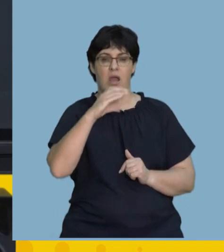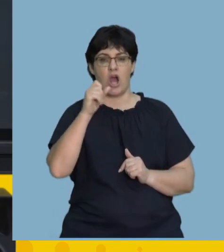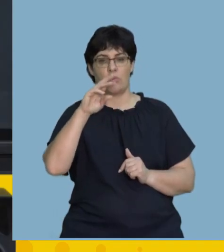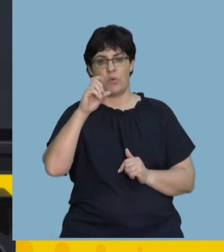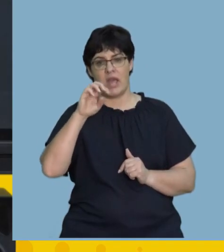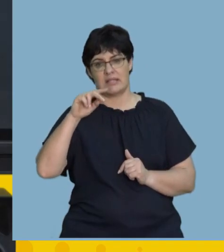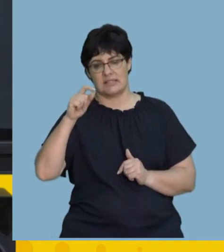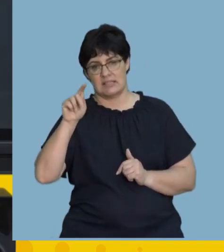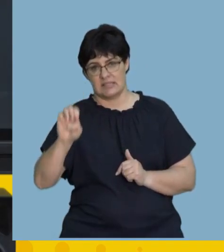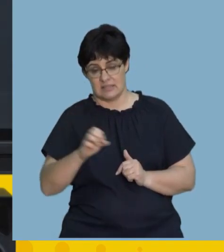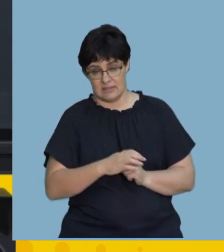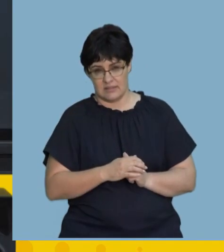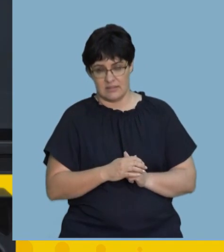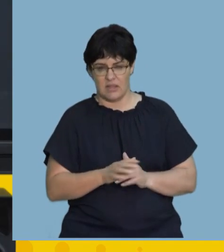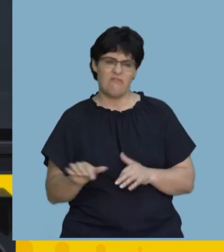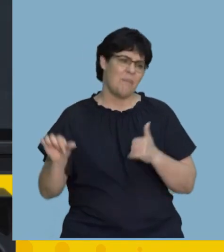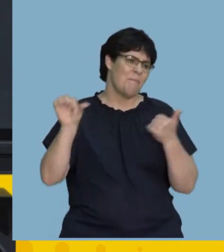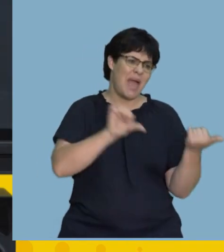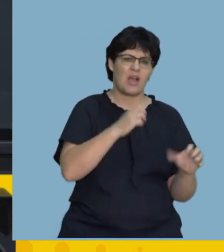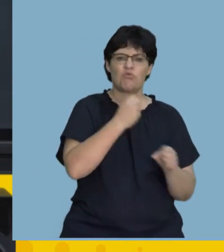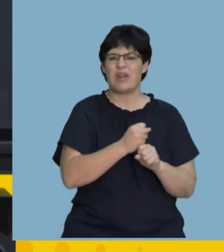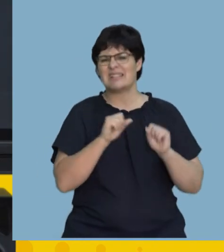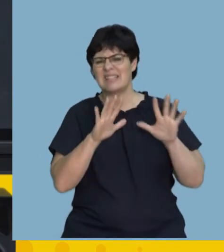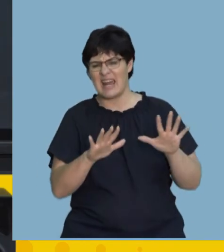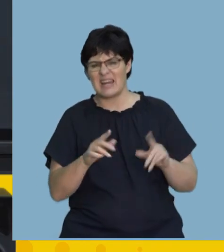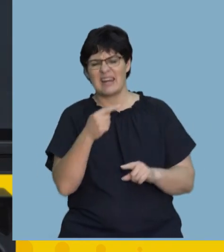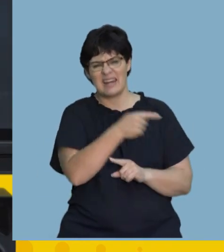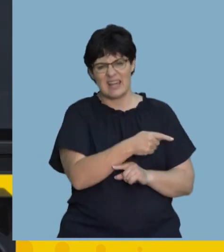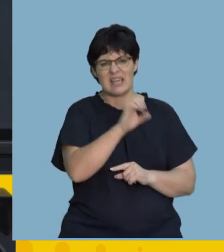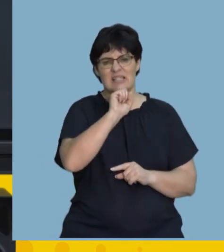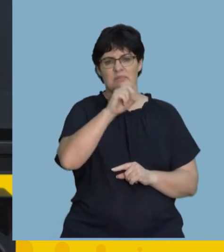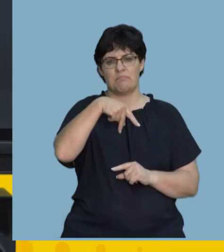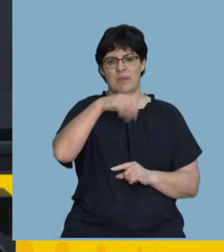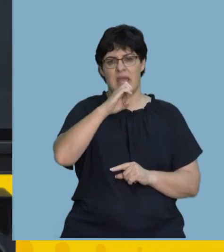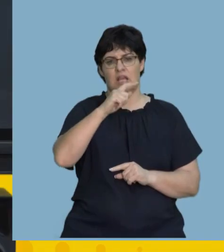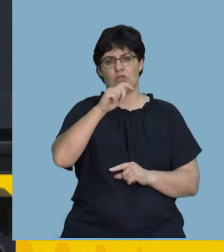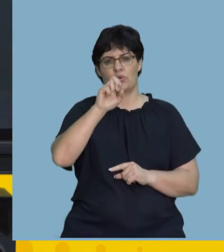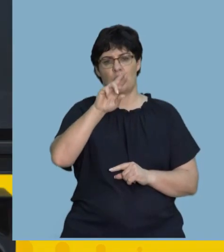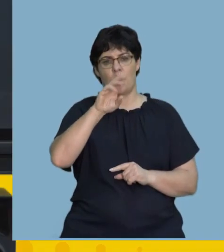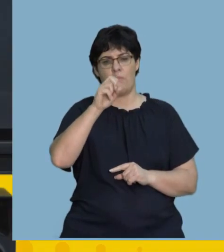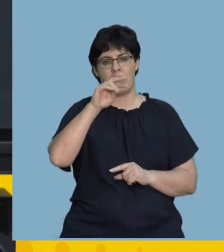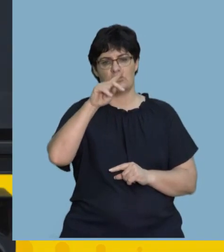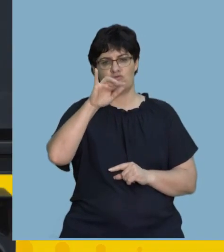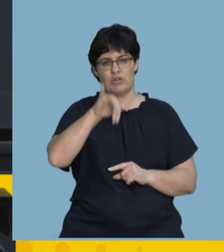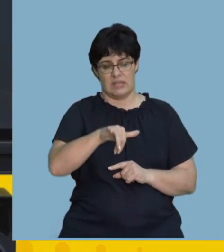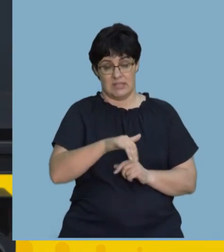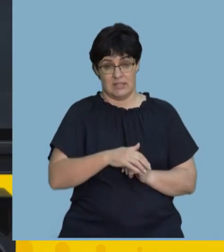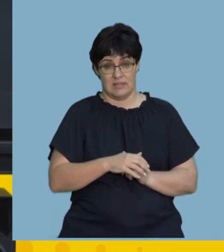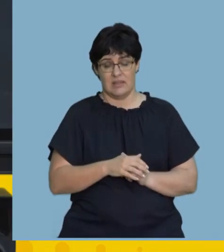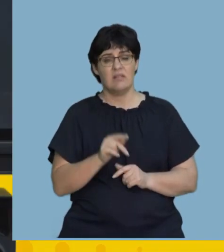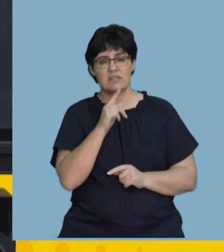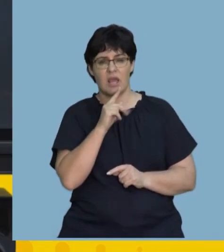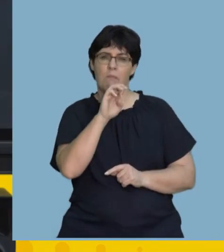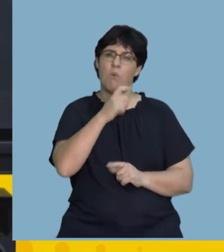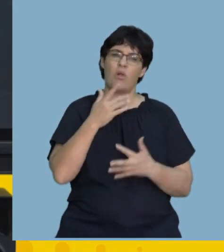our, grade 10 stoichiometry, we talked about, that the fact that a mole of any